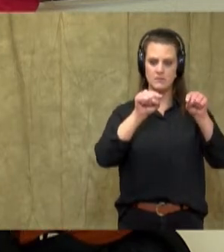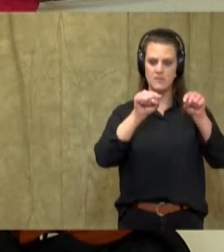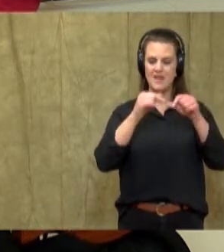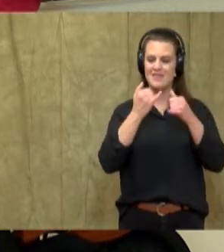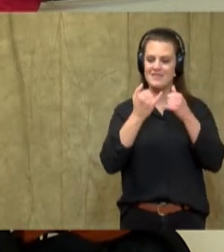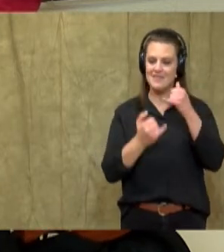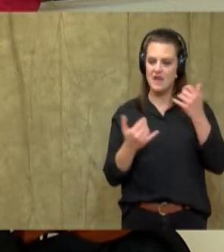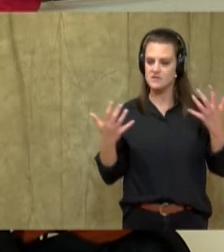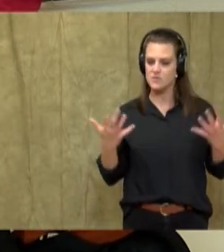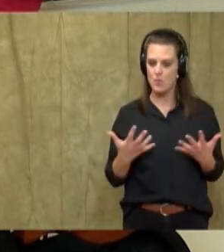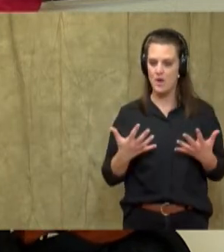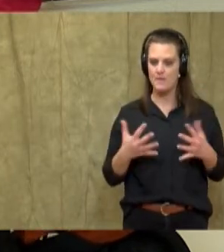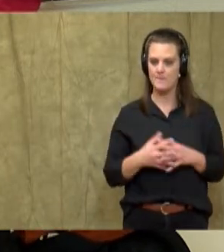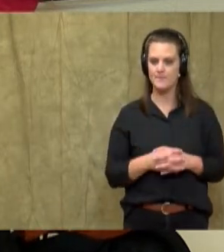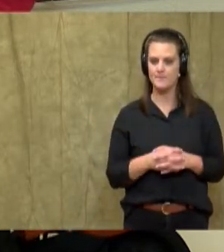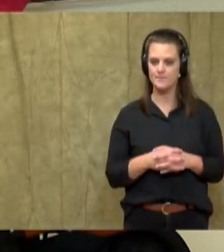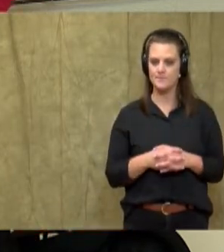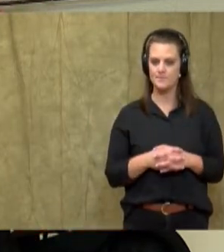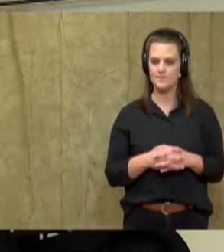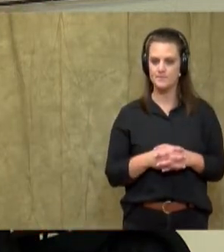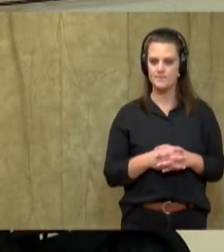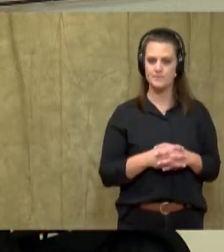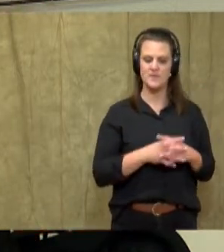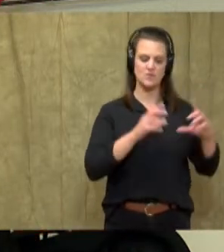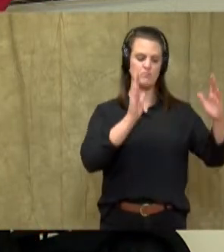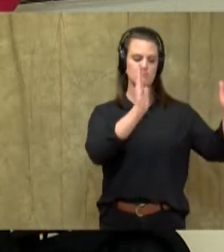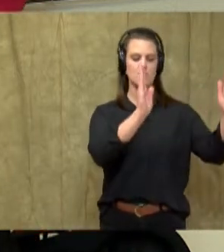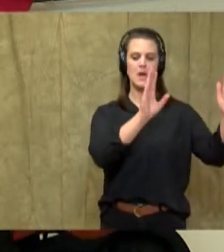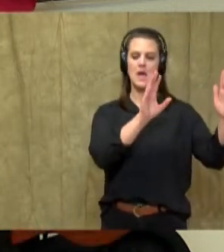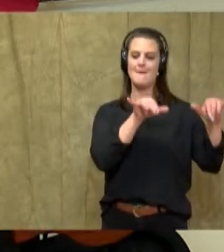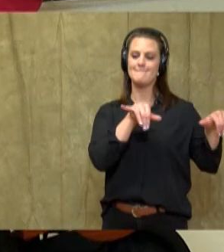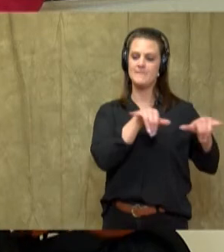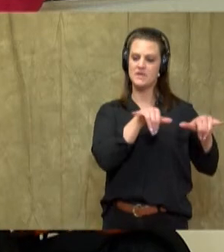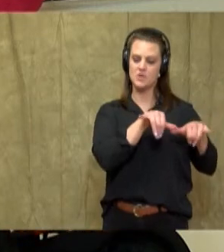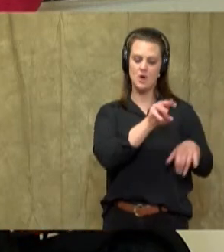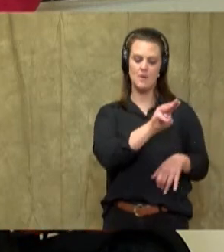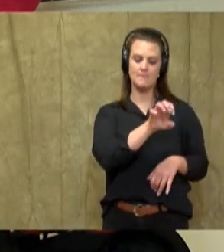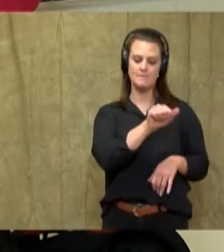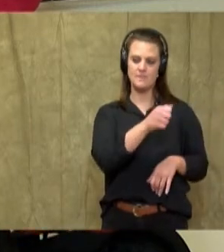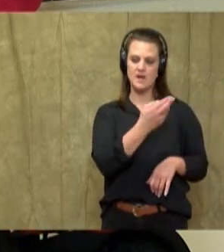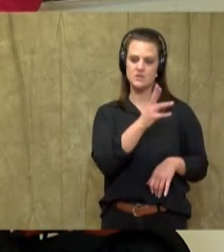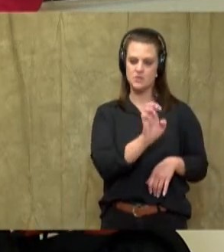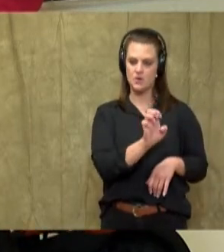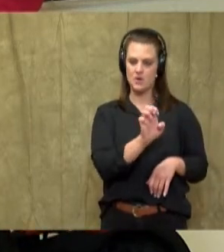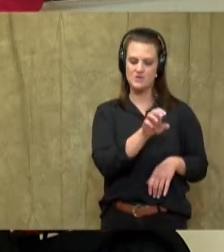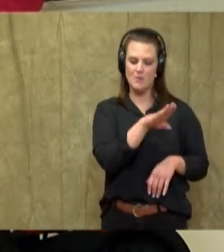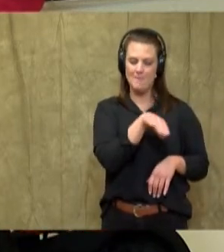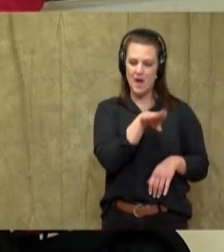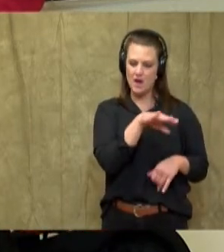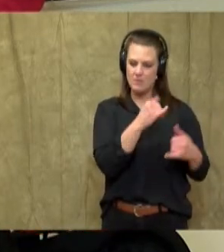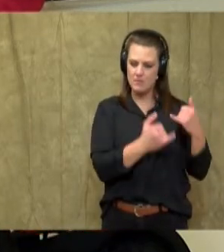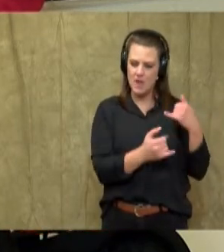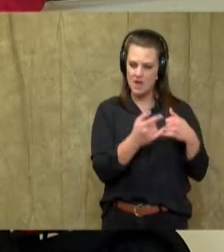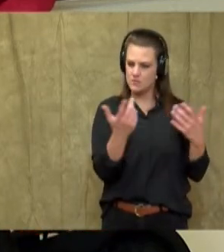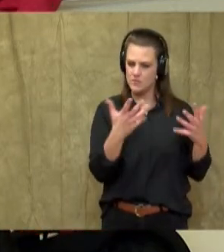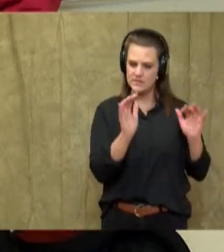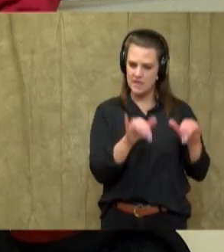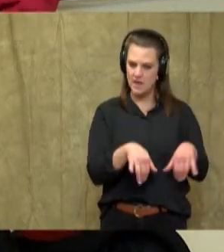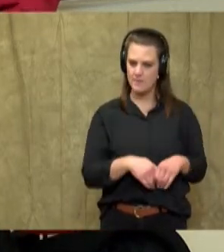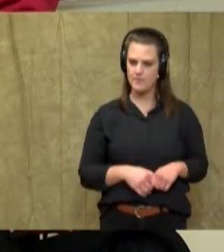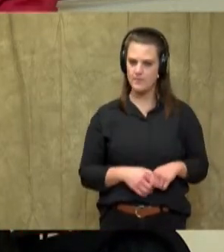2 notes in this measure, this group, are on the bottom line. That means